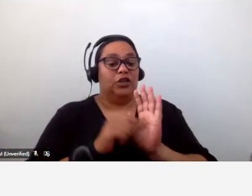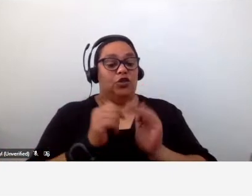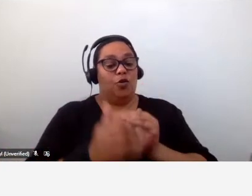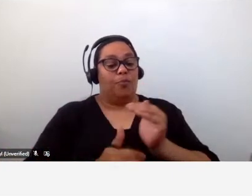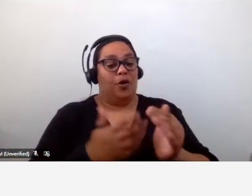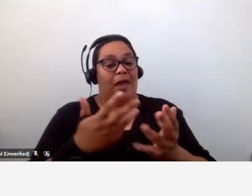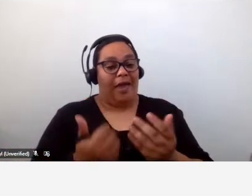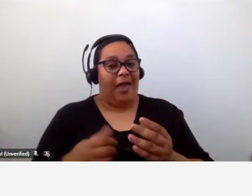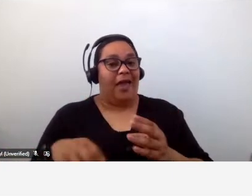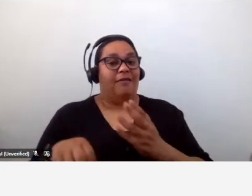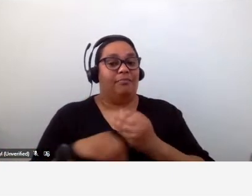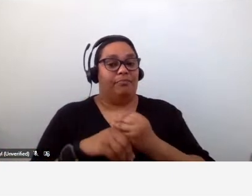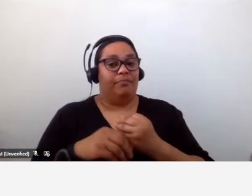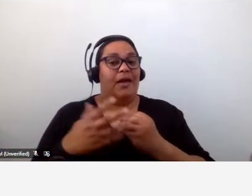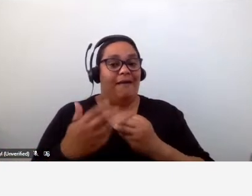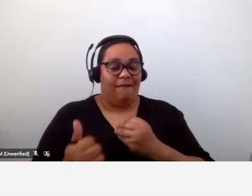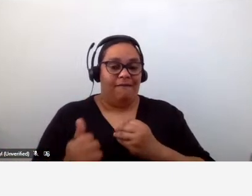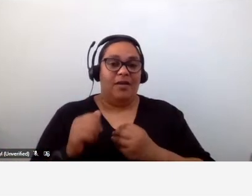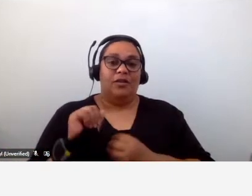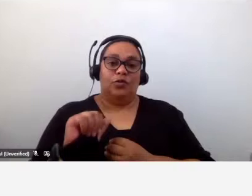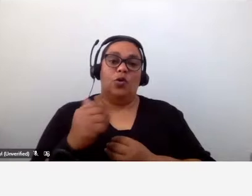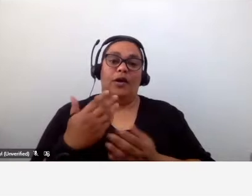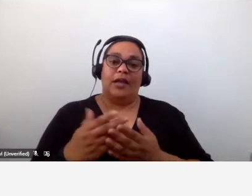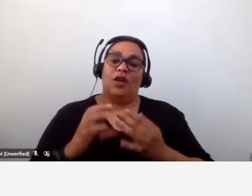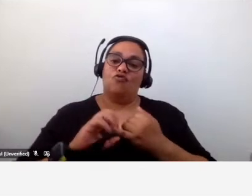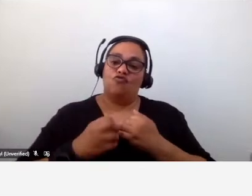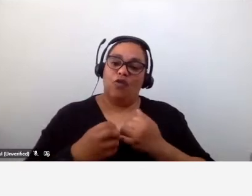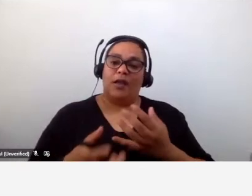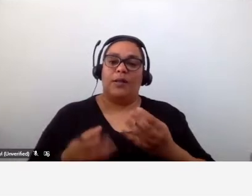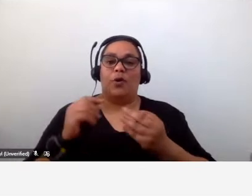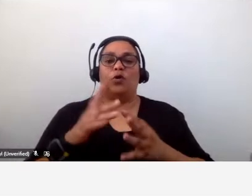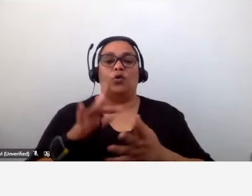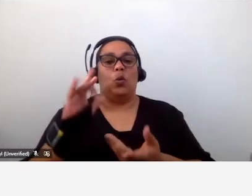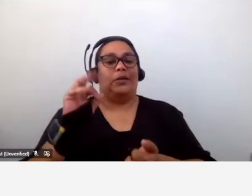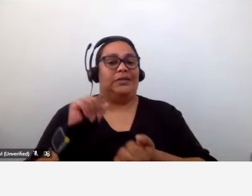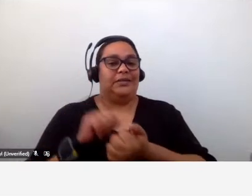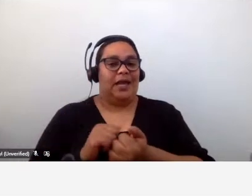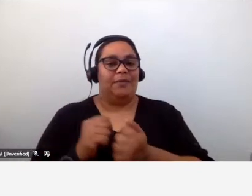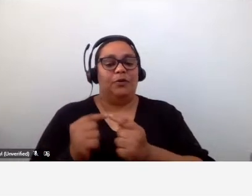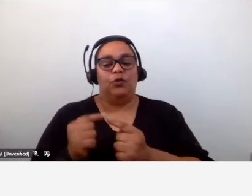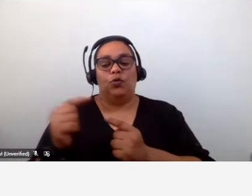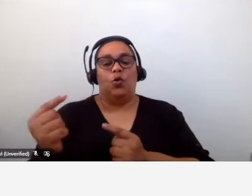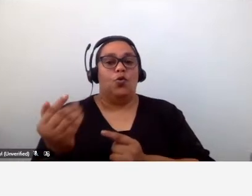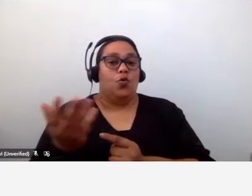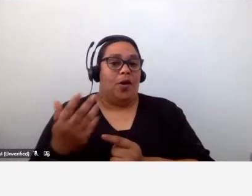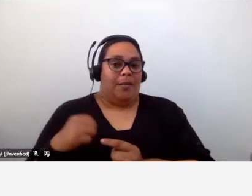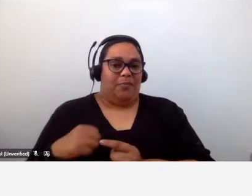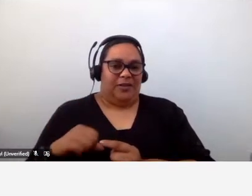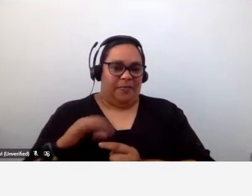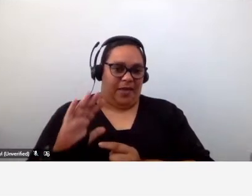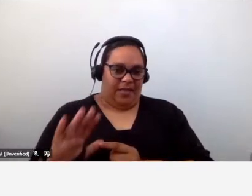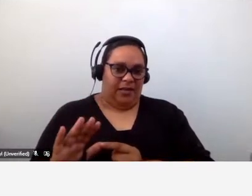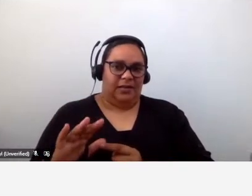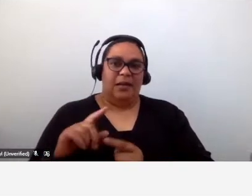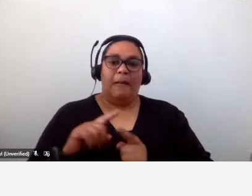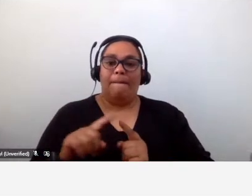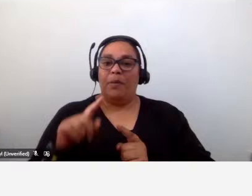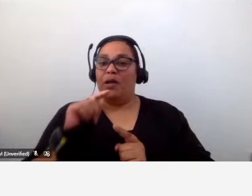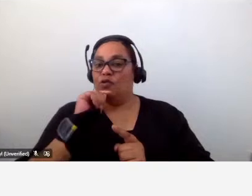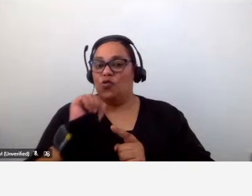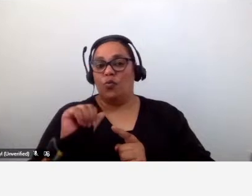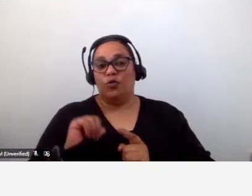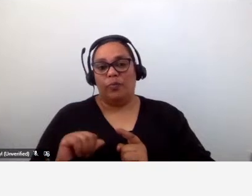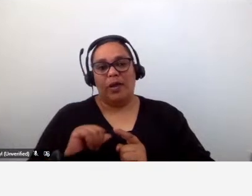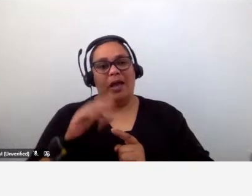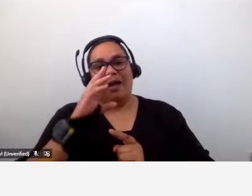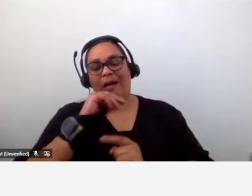process in place to try and get the assignment to the municipalities, those municipalities